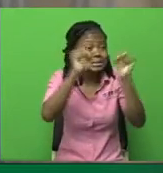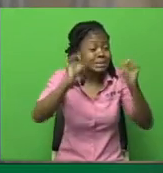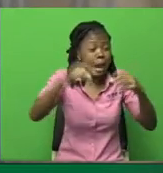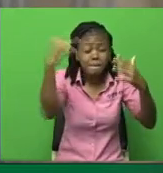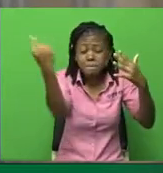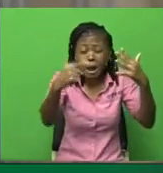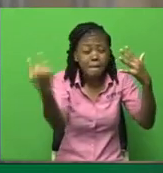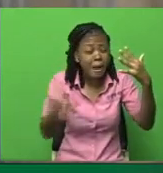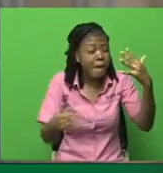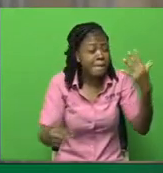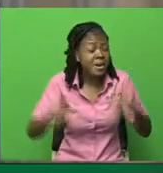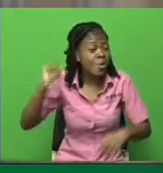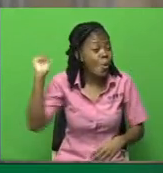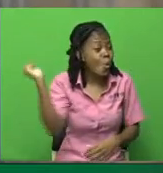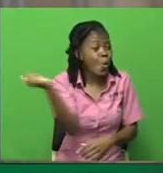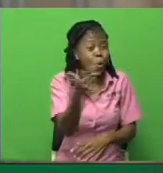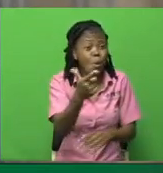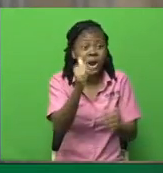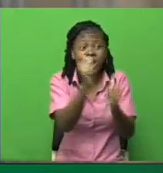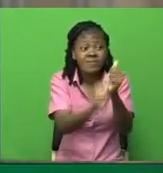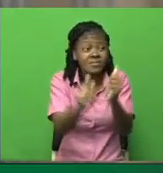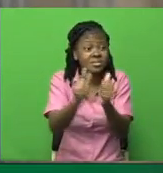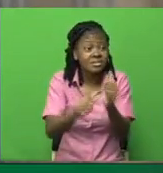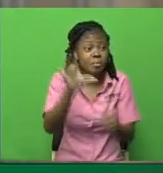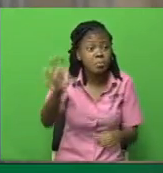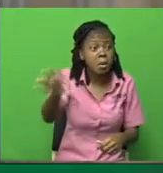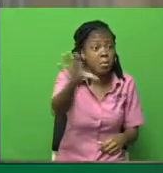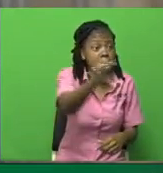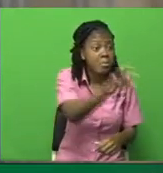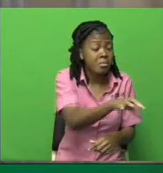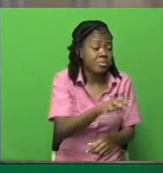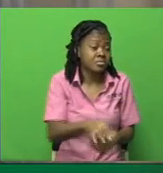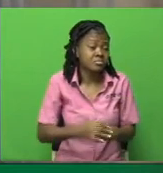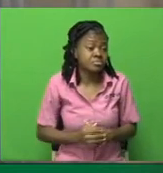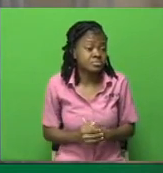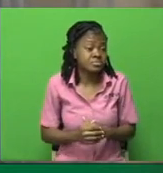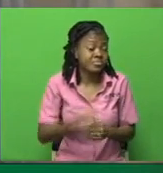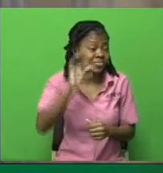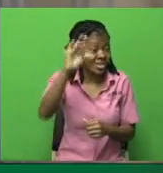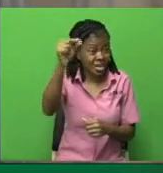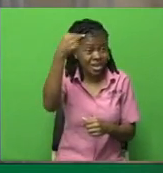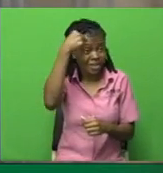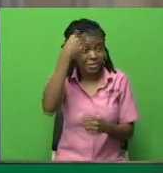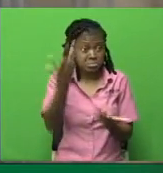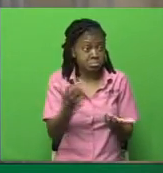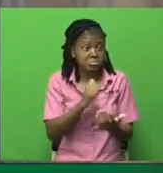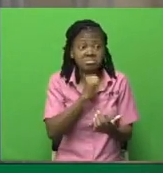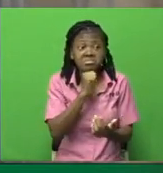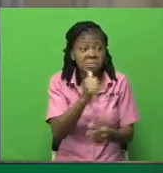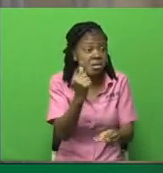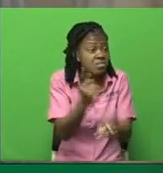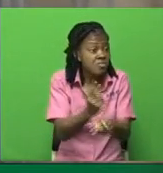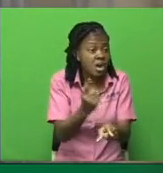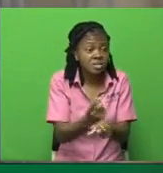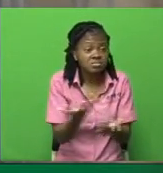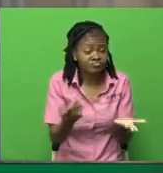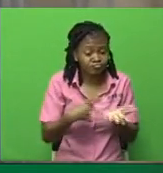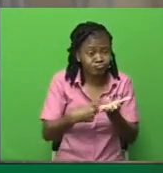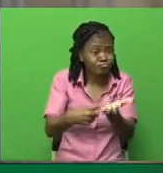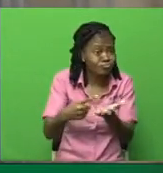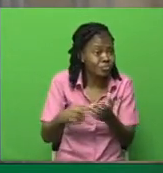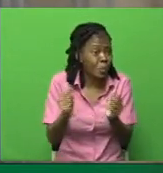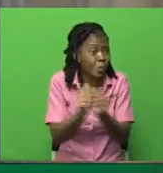area of life that was their justification for government's inability to conclude negotiations with unions